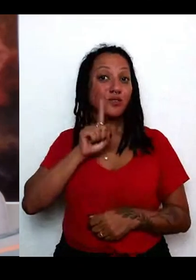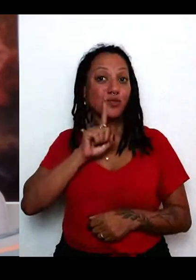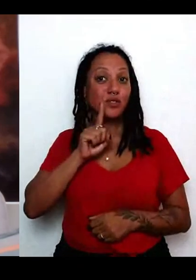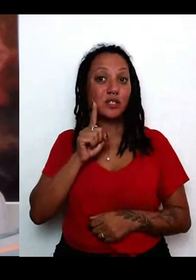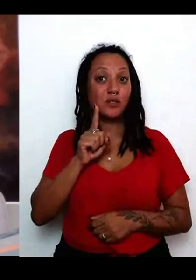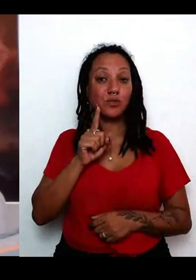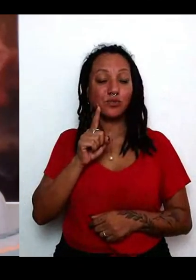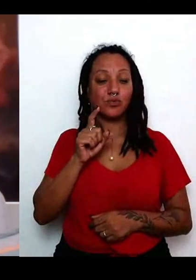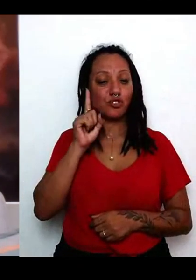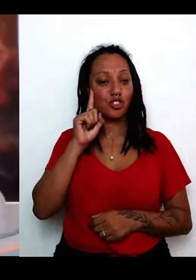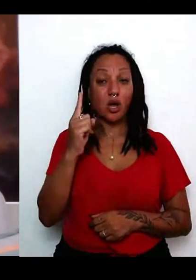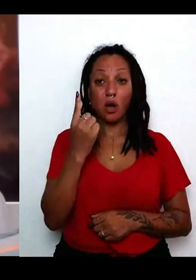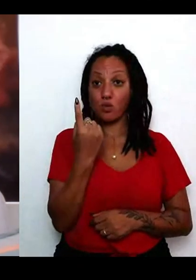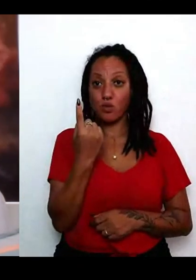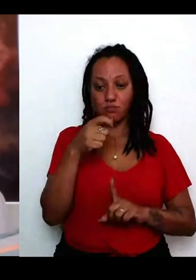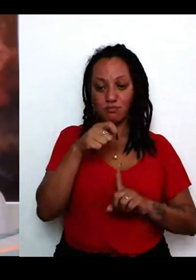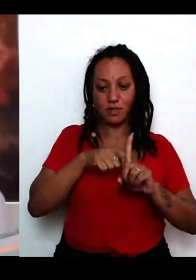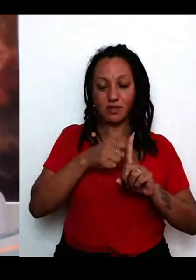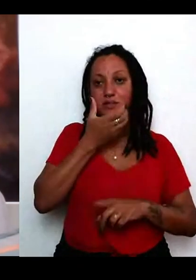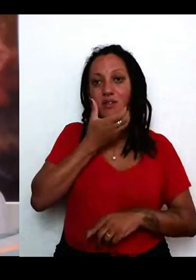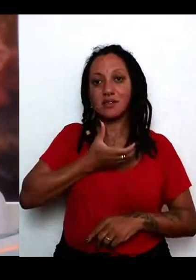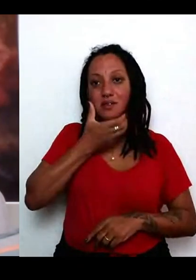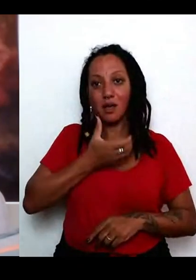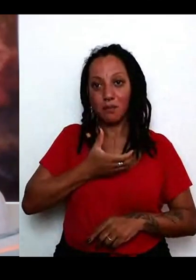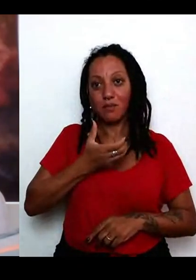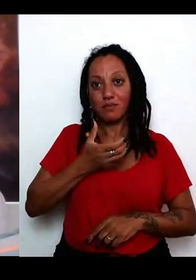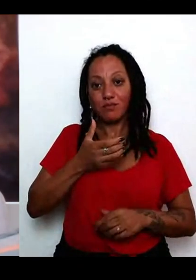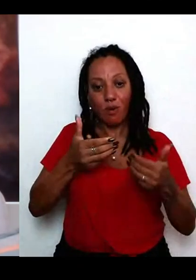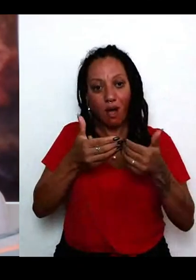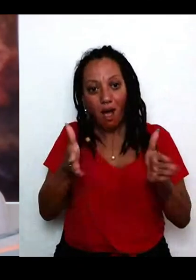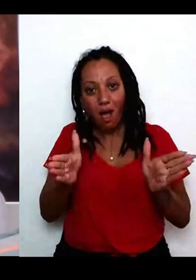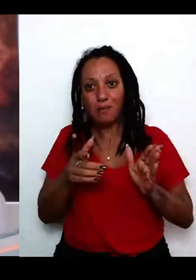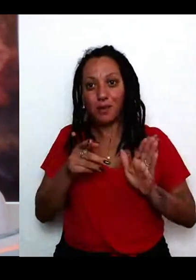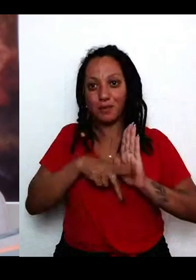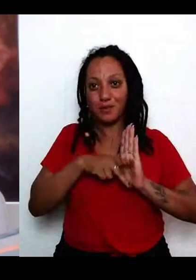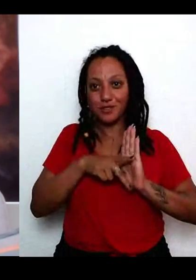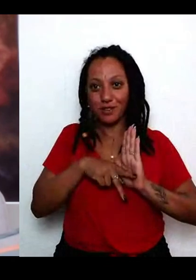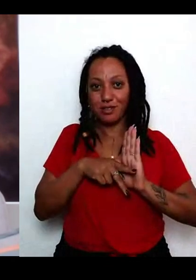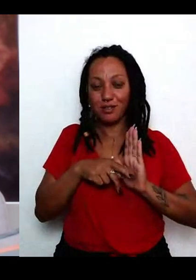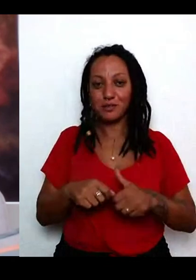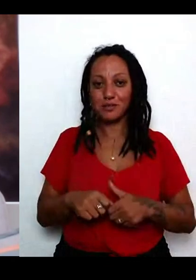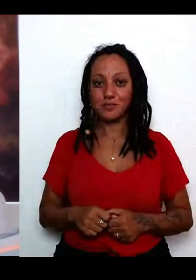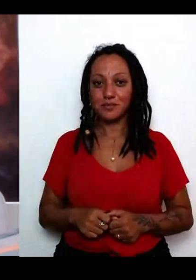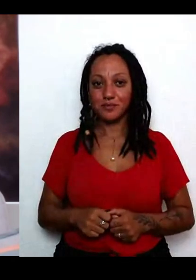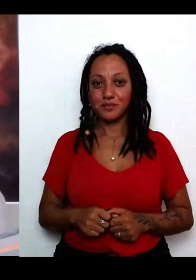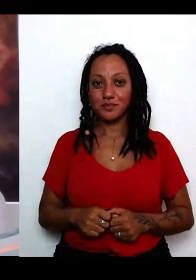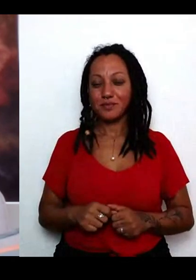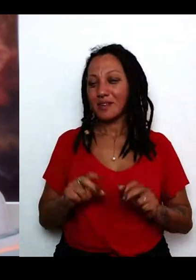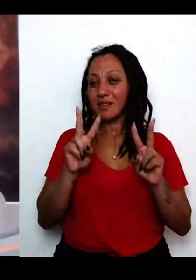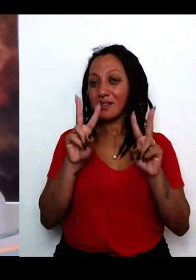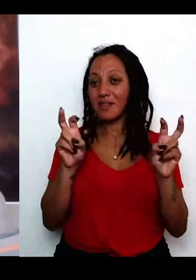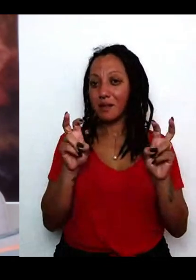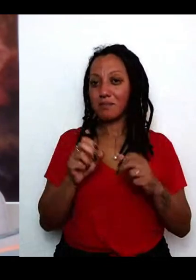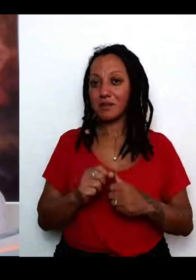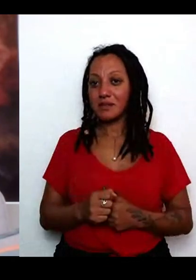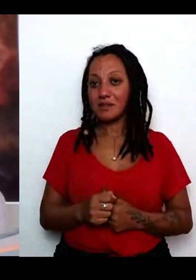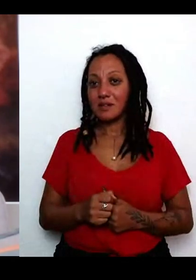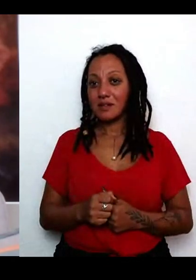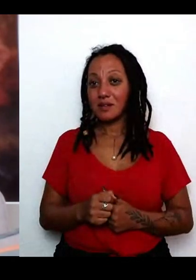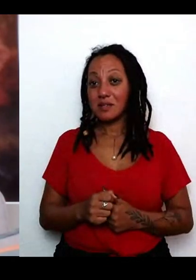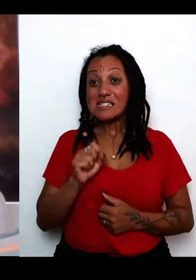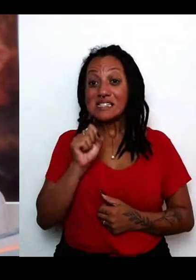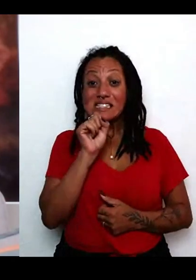called what if women ruled the world it comes out of my Dior project where I designed a